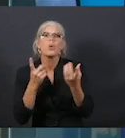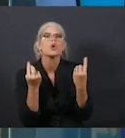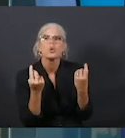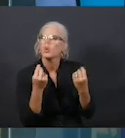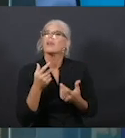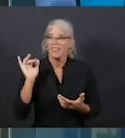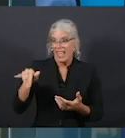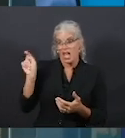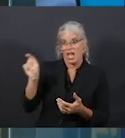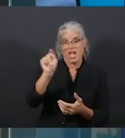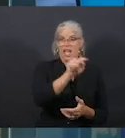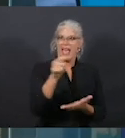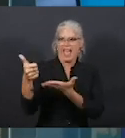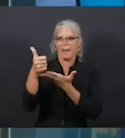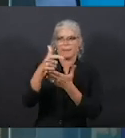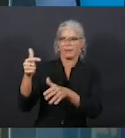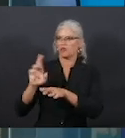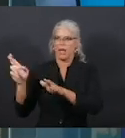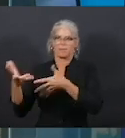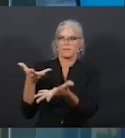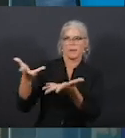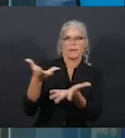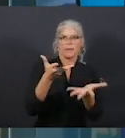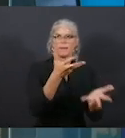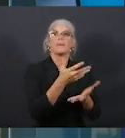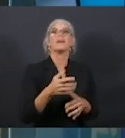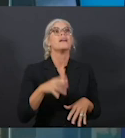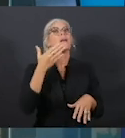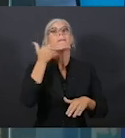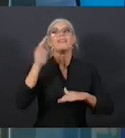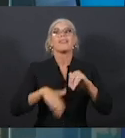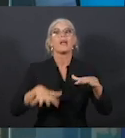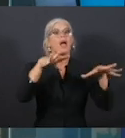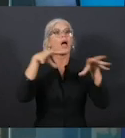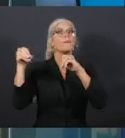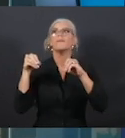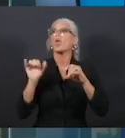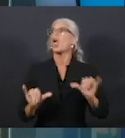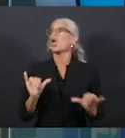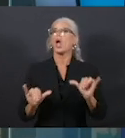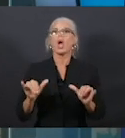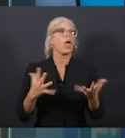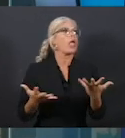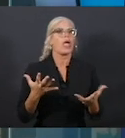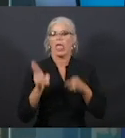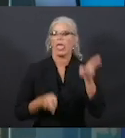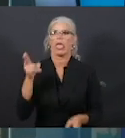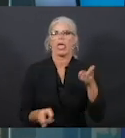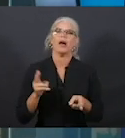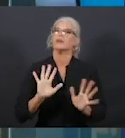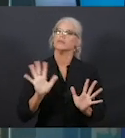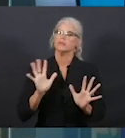those substations operable versus having an outage and then having to scramble. So please utilize the resources that are available